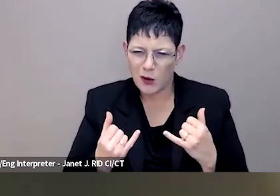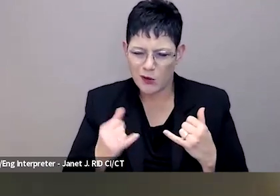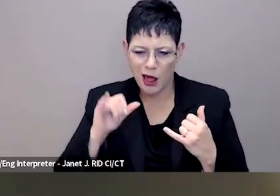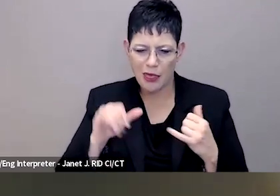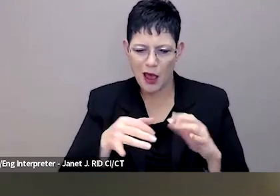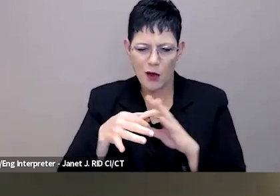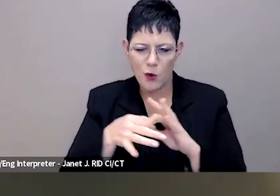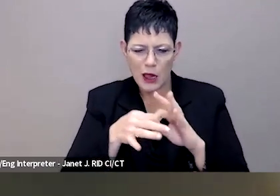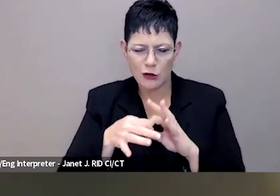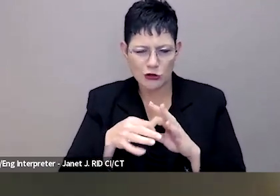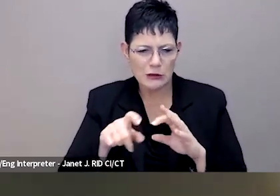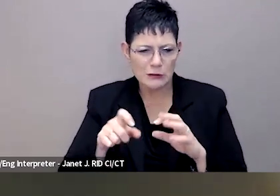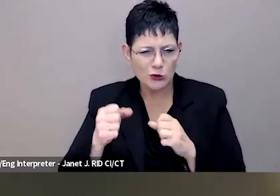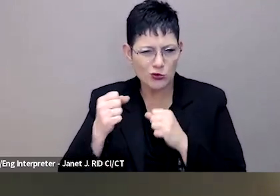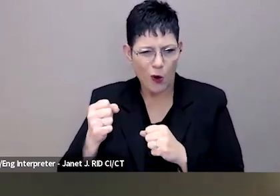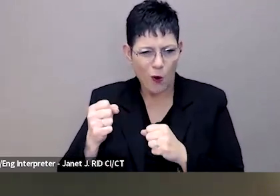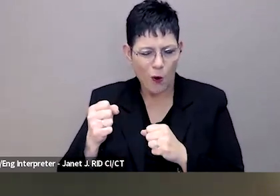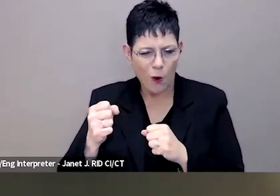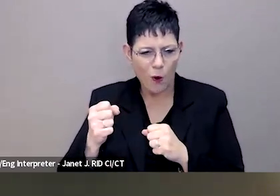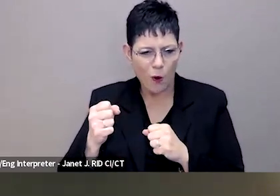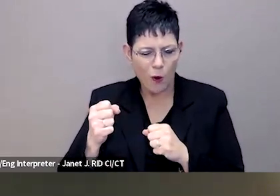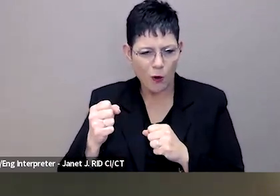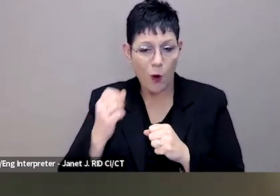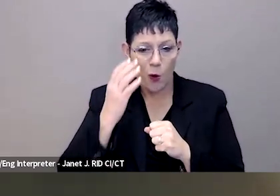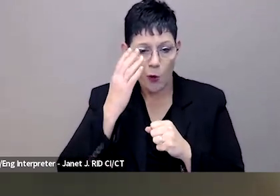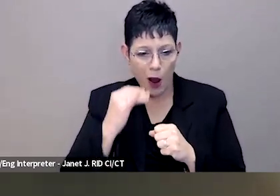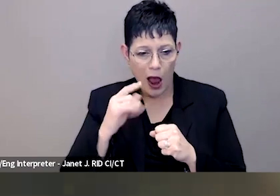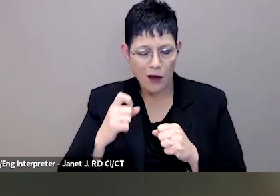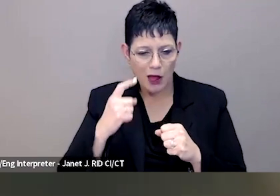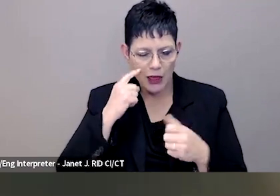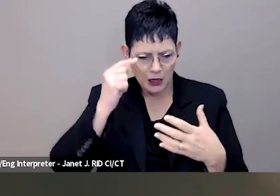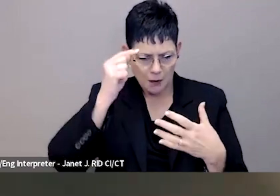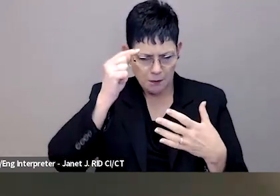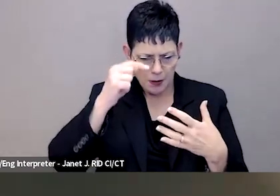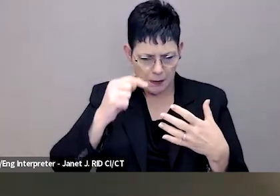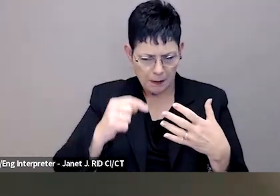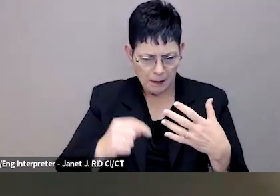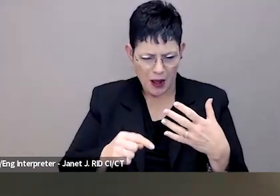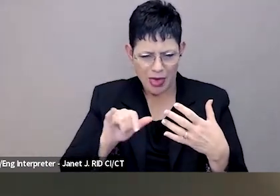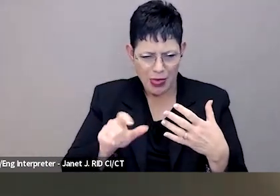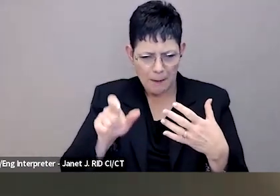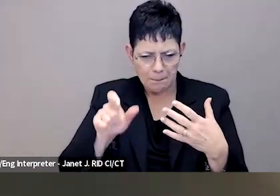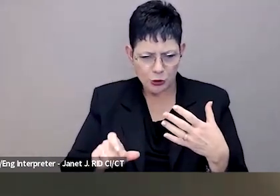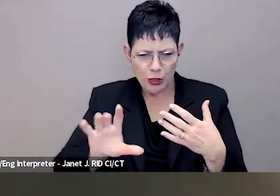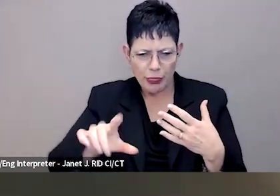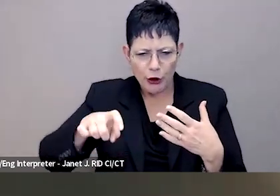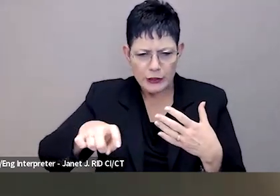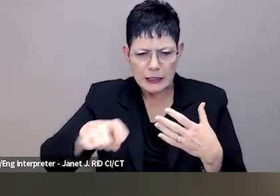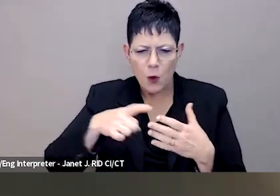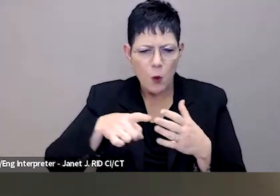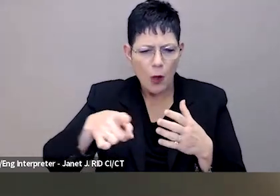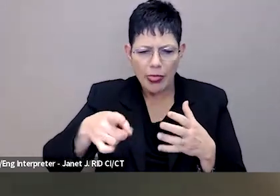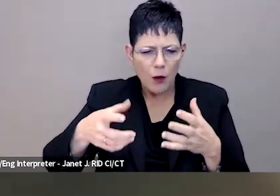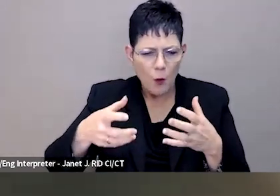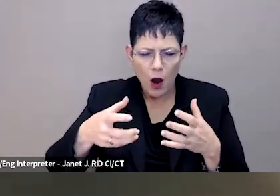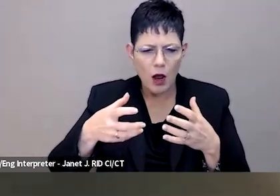is as strong as possible, so that you're thinking through the person's needs and their aspirations at every critical time,